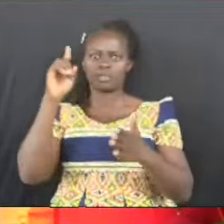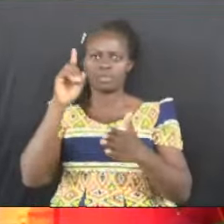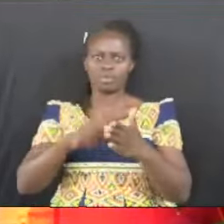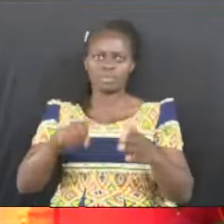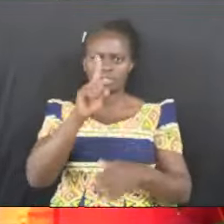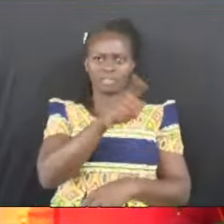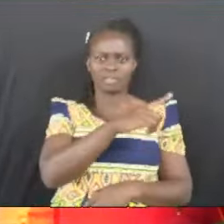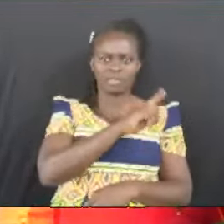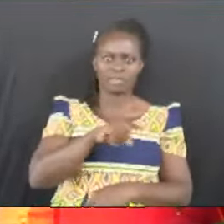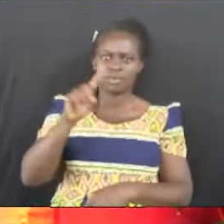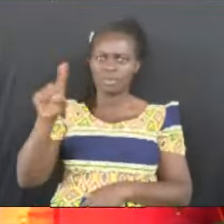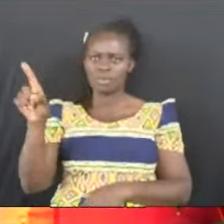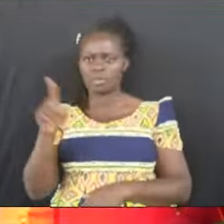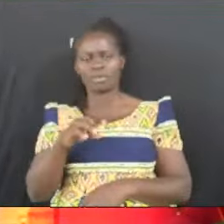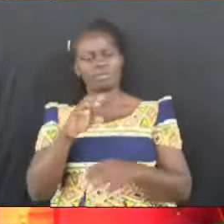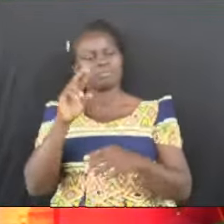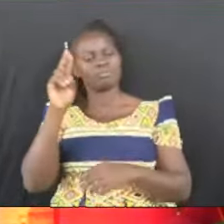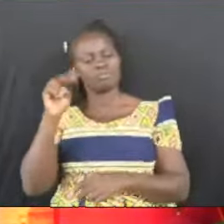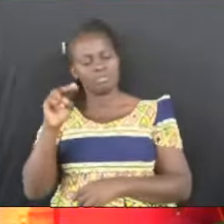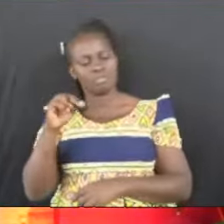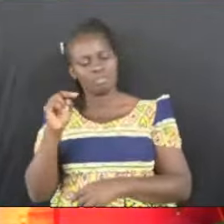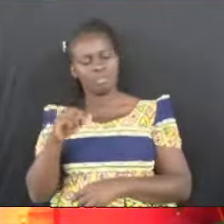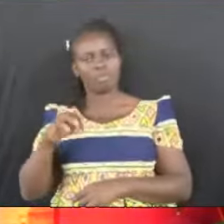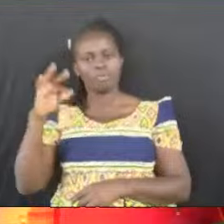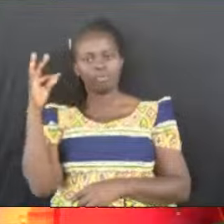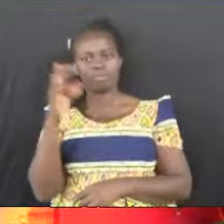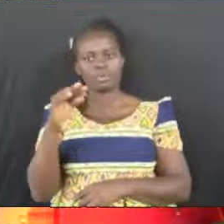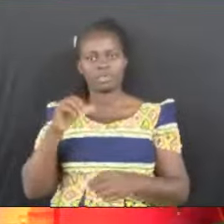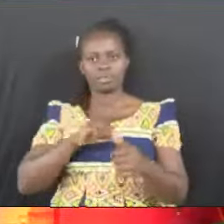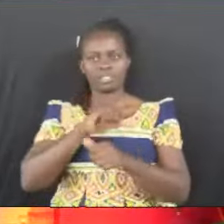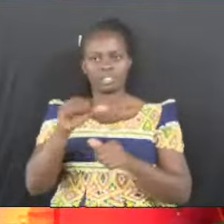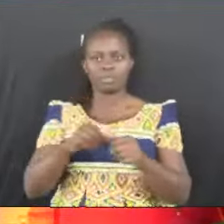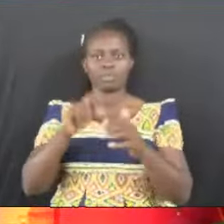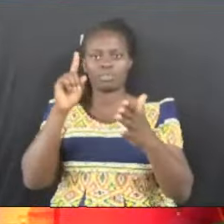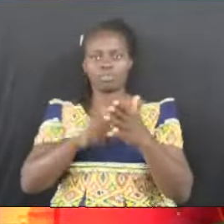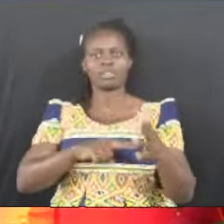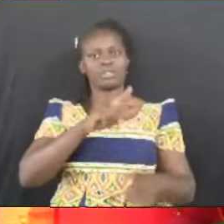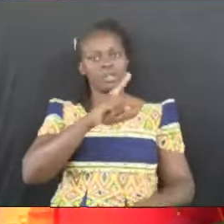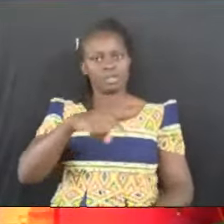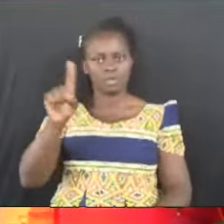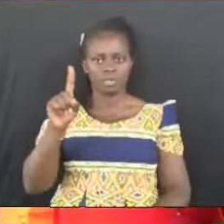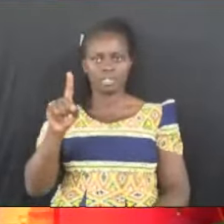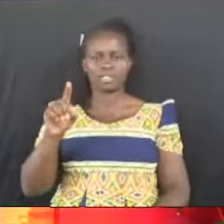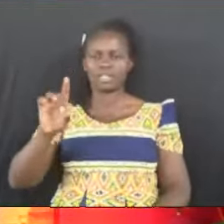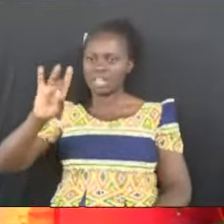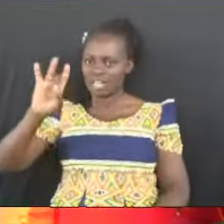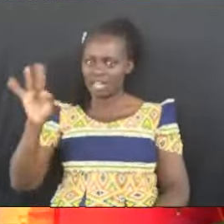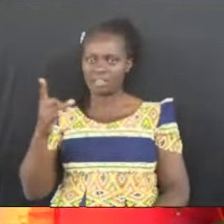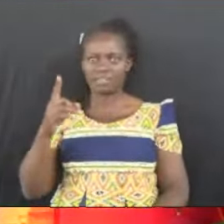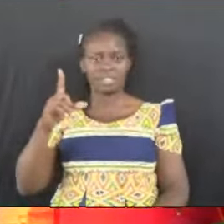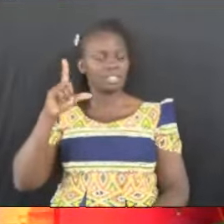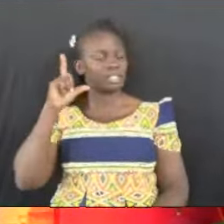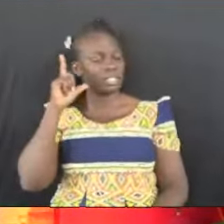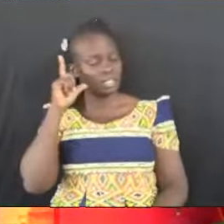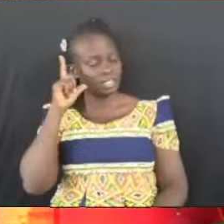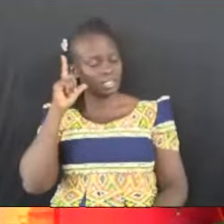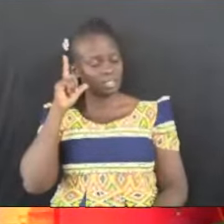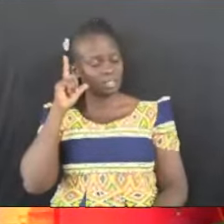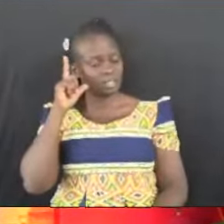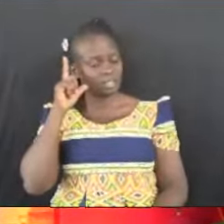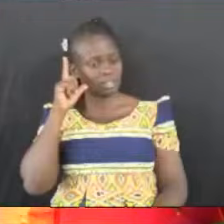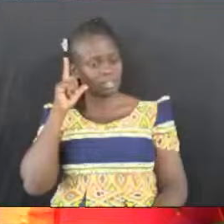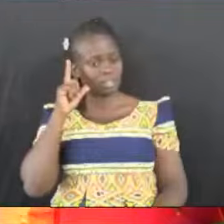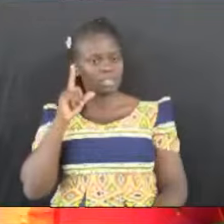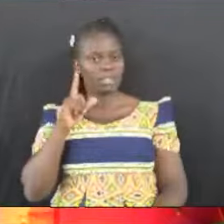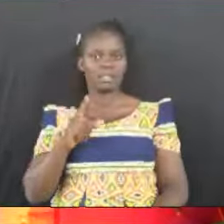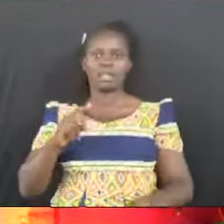message is what's right with God, Jesus Christ. Adventists, listen to this. Seventh day,